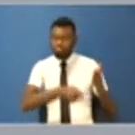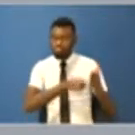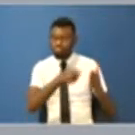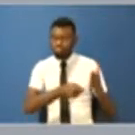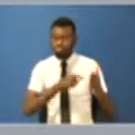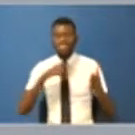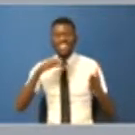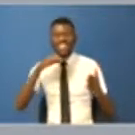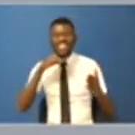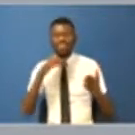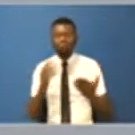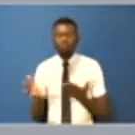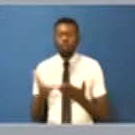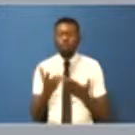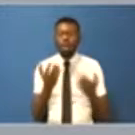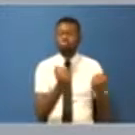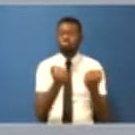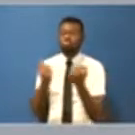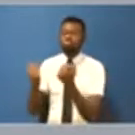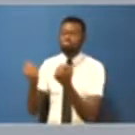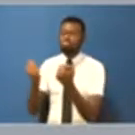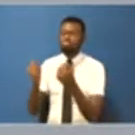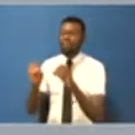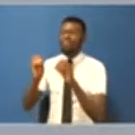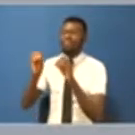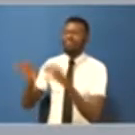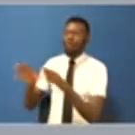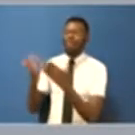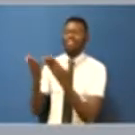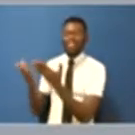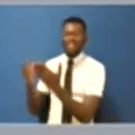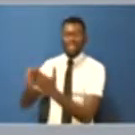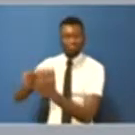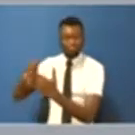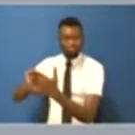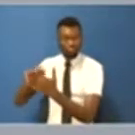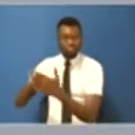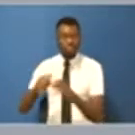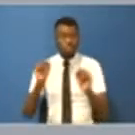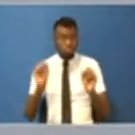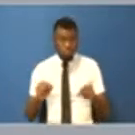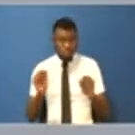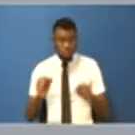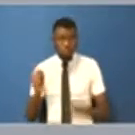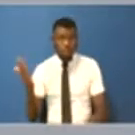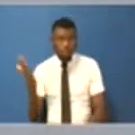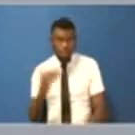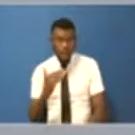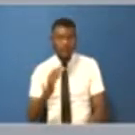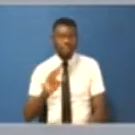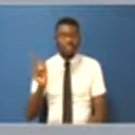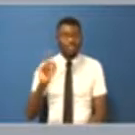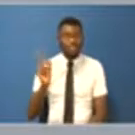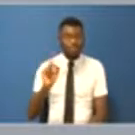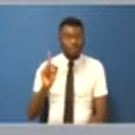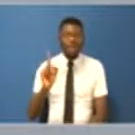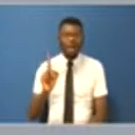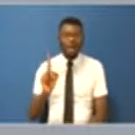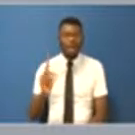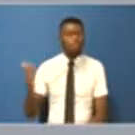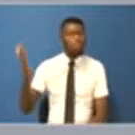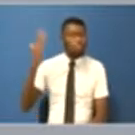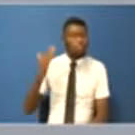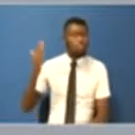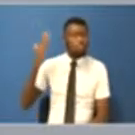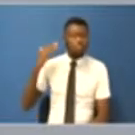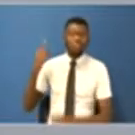taken and from there it was managed so what i'm trying to say is that we can get back to the nairobi which was there some